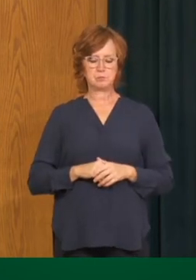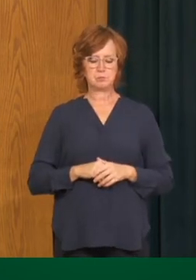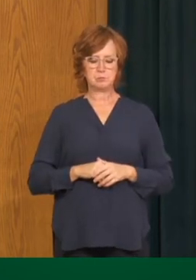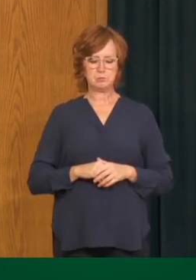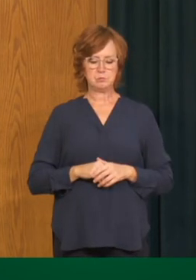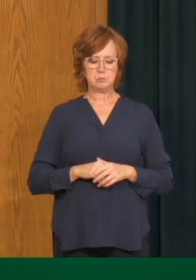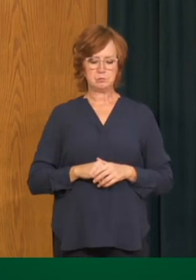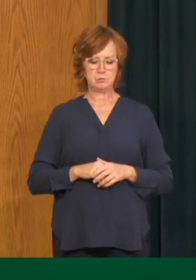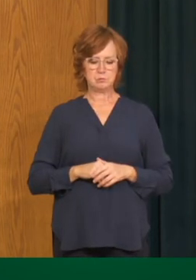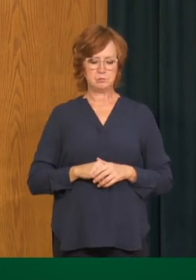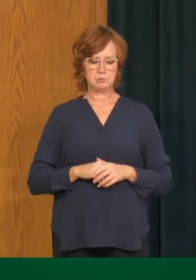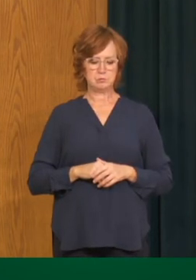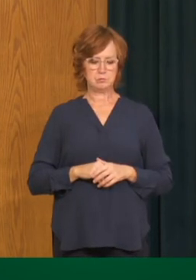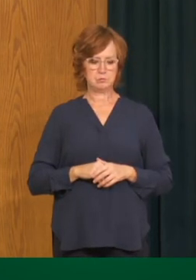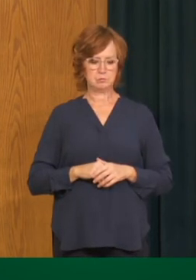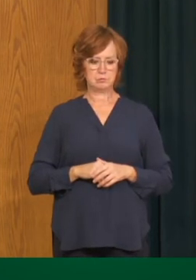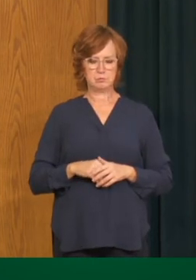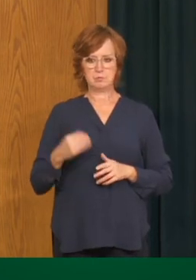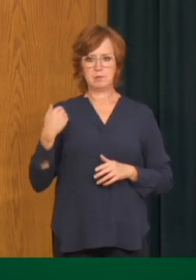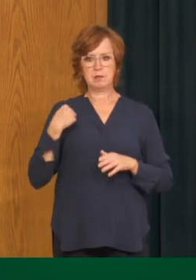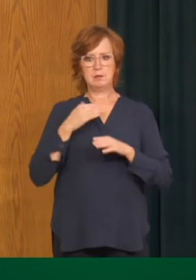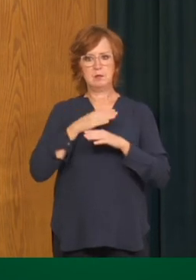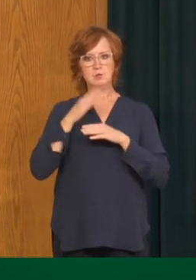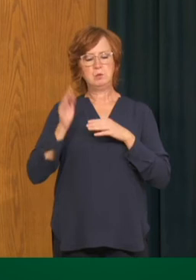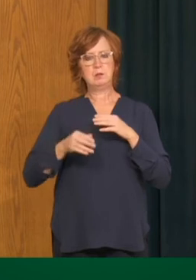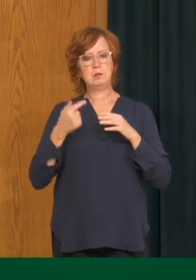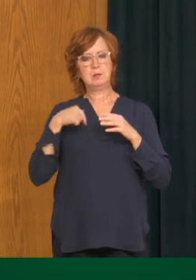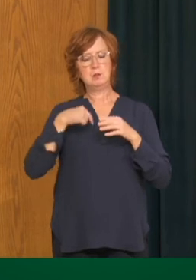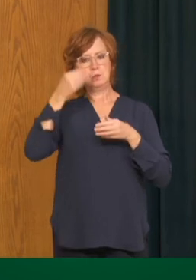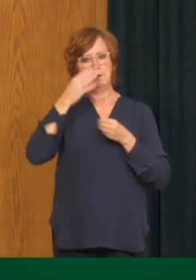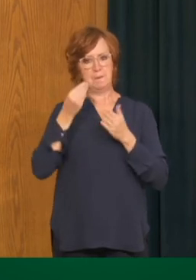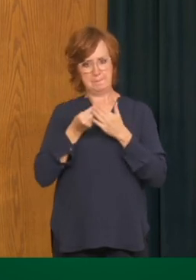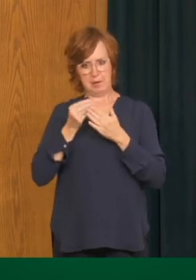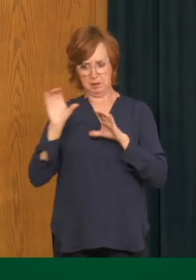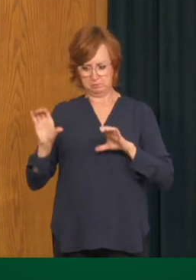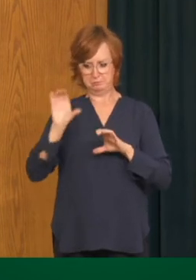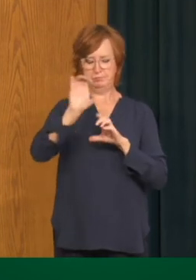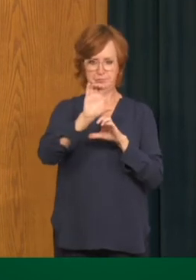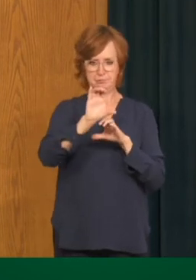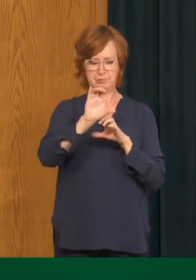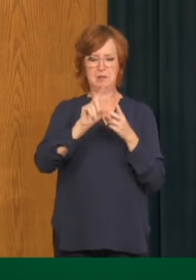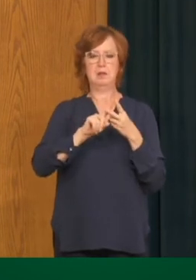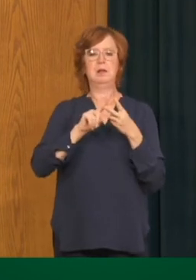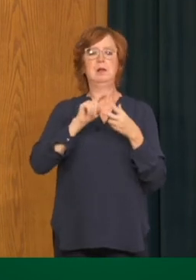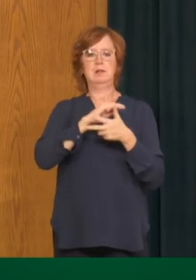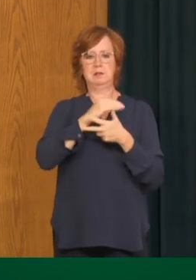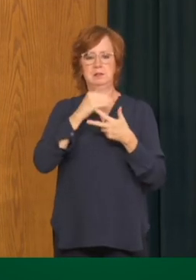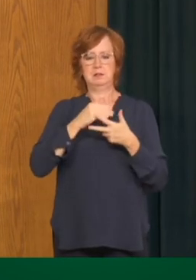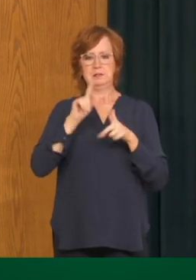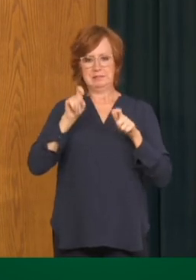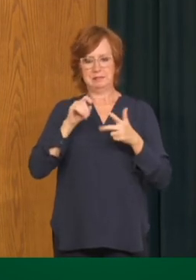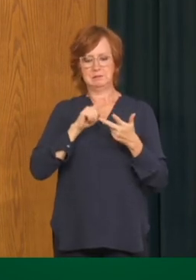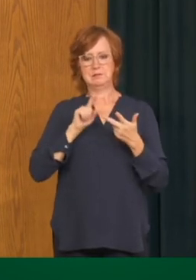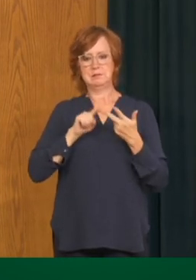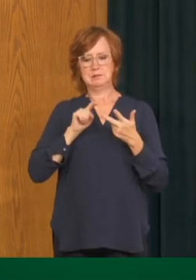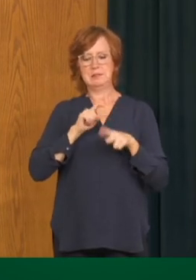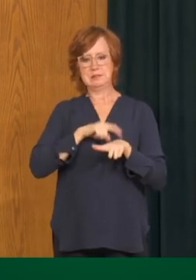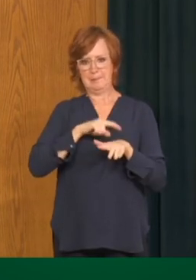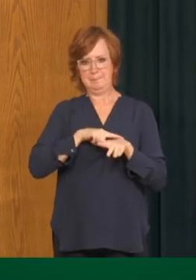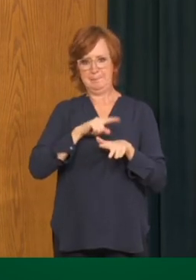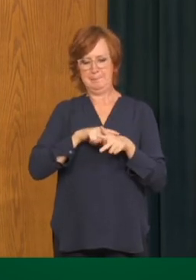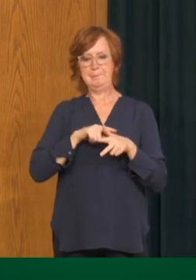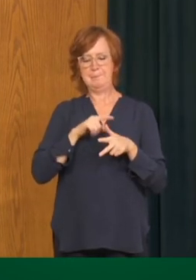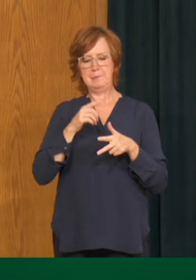here, what we provided this weekend was more information, more testing, more time, and more resources. The funding that we provided is a